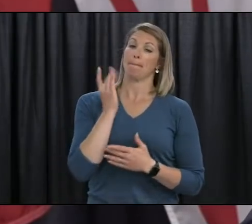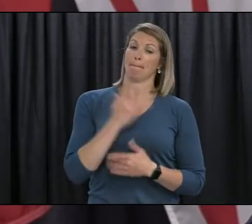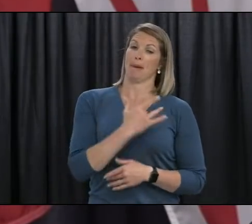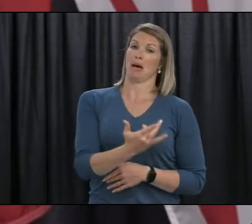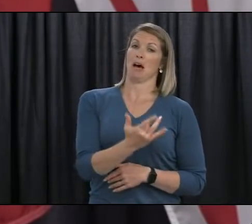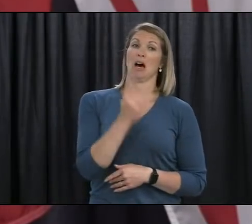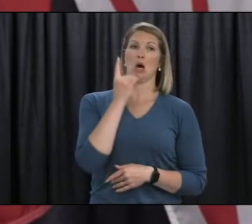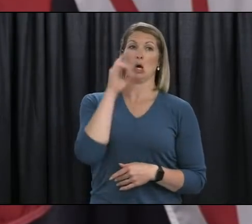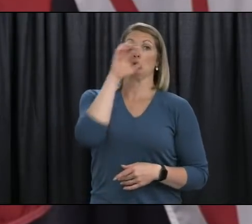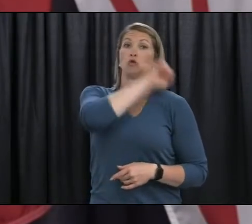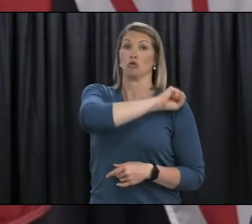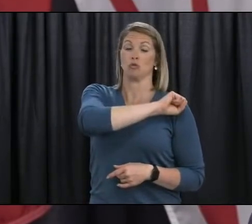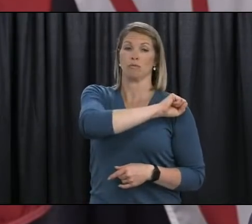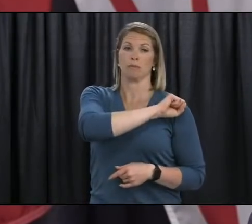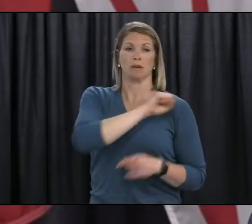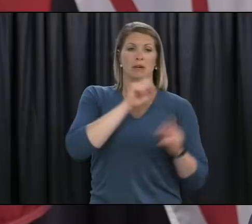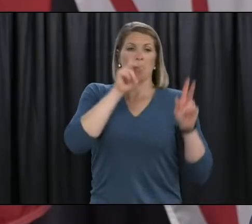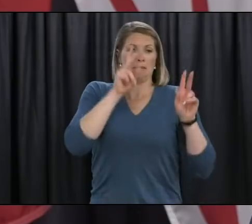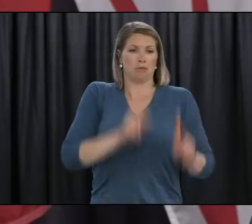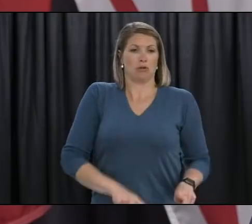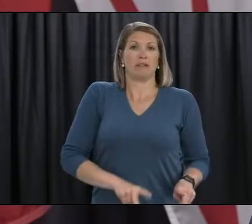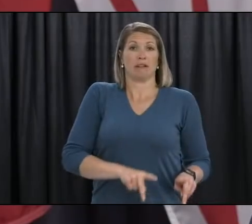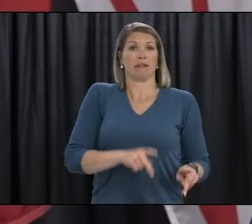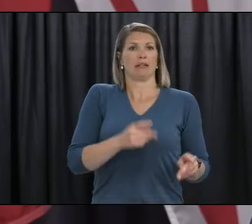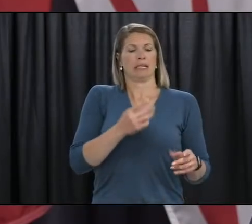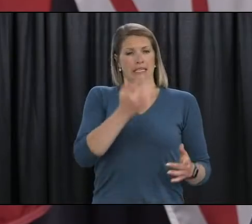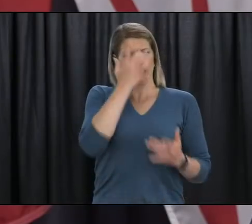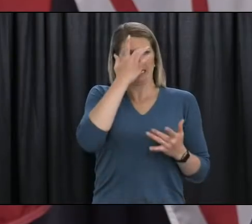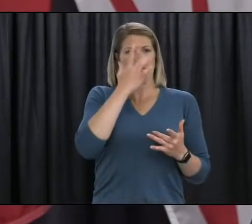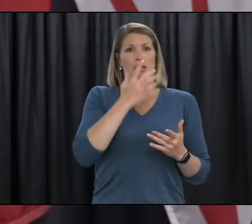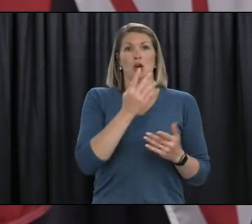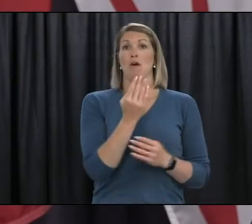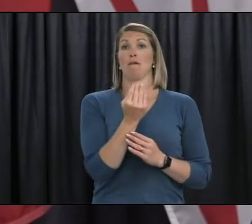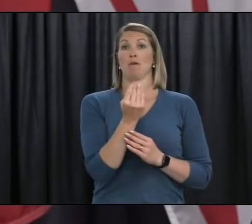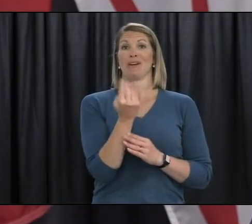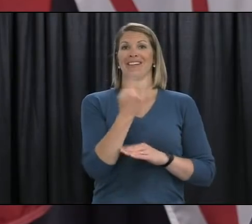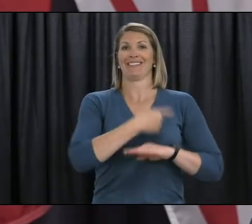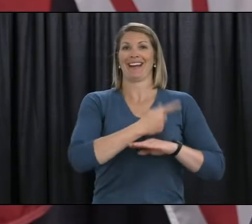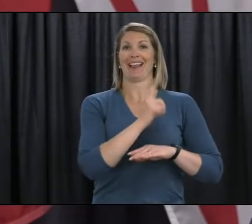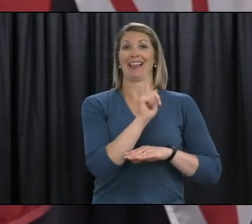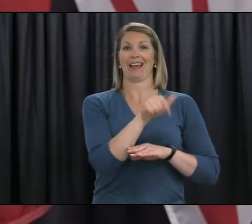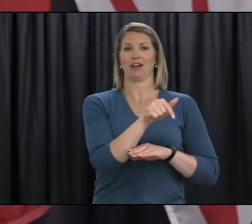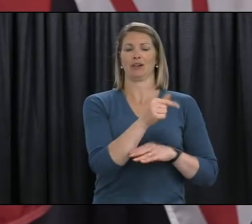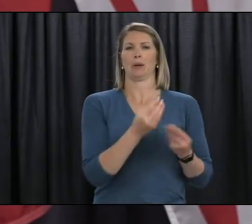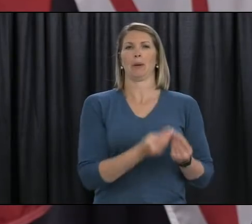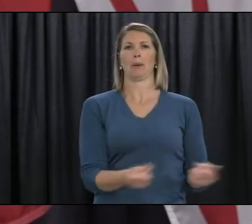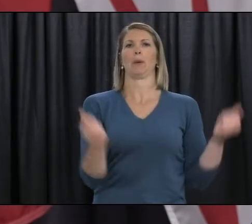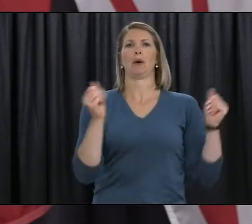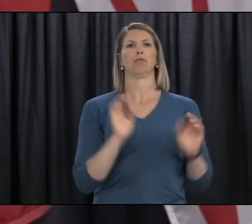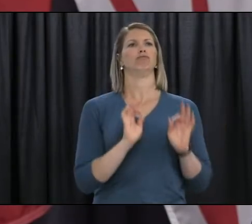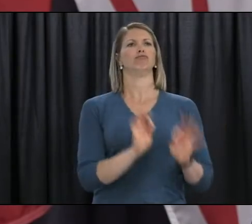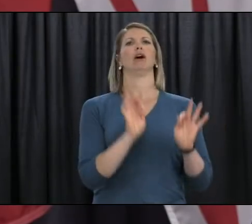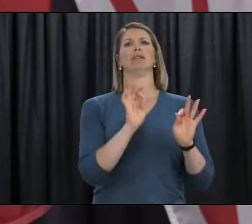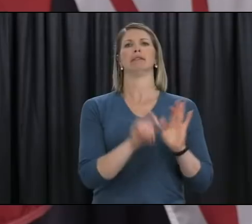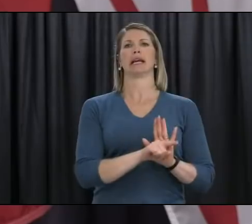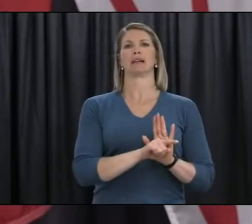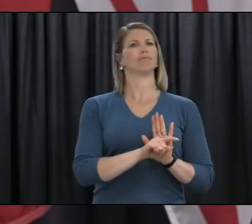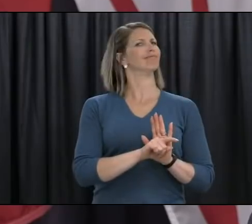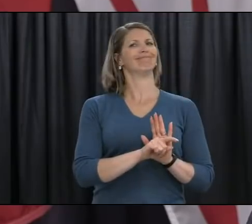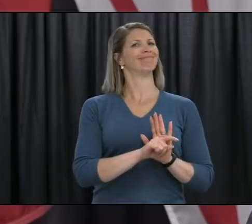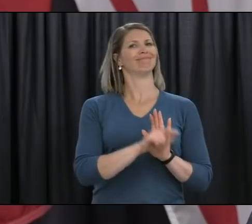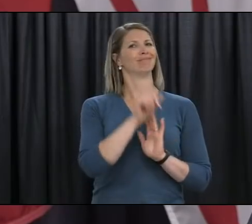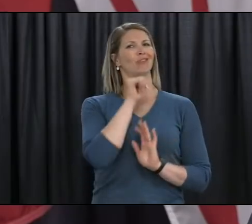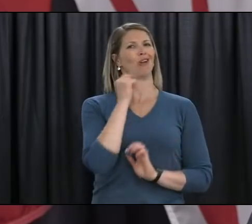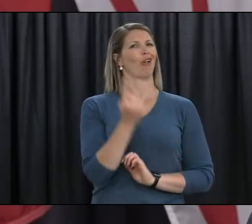normally now there's one less active case. But I think Dr. Fitzgerald just gave us a great explanation about active cases, and I know it's